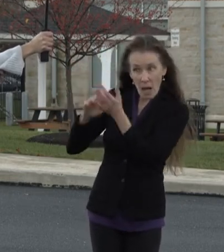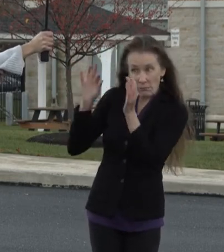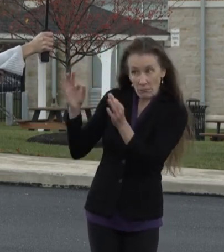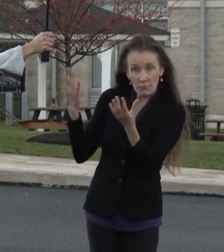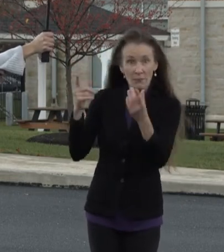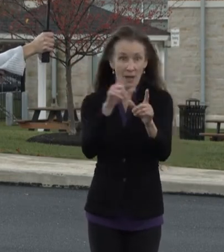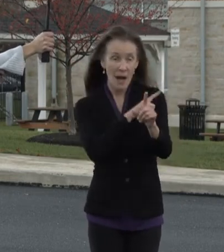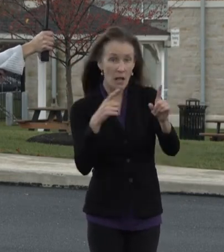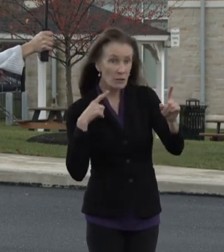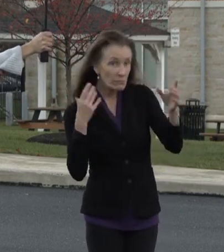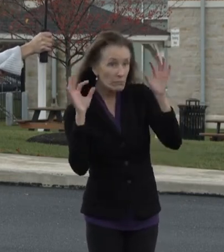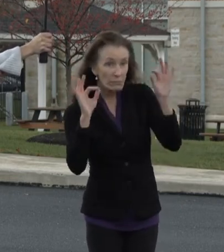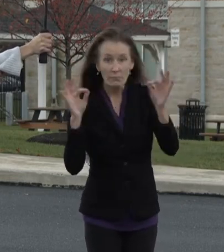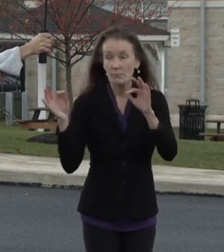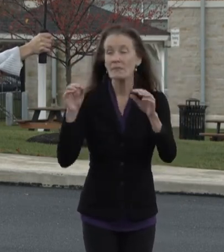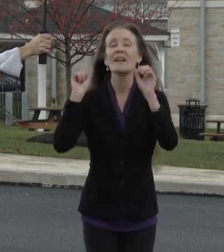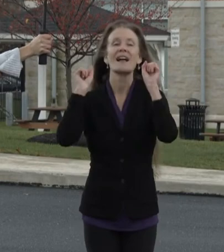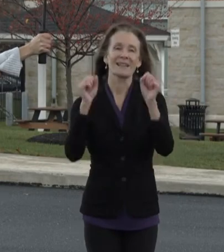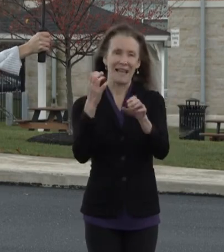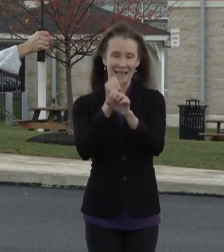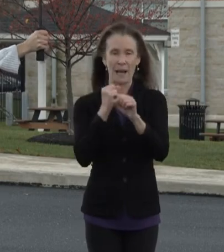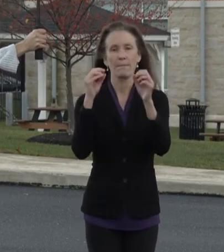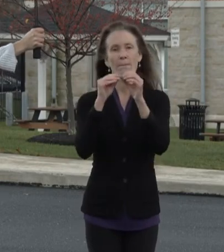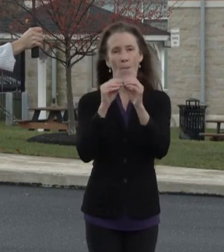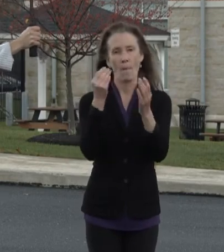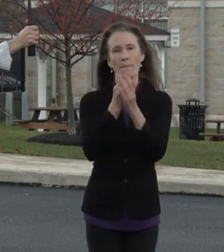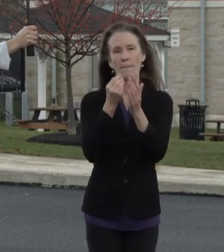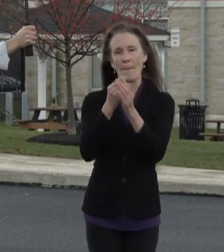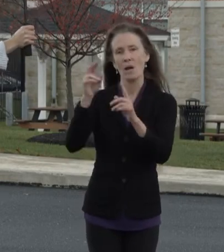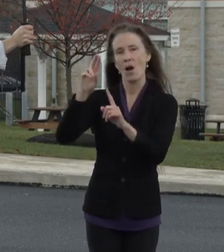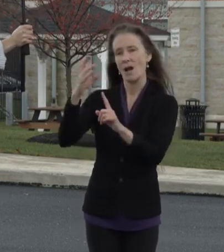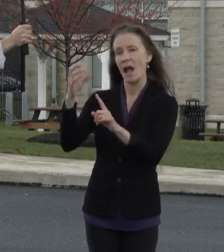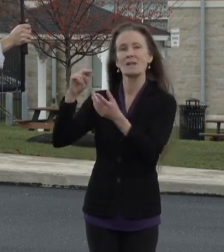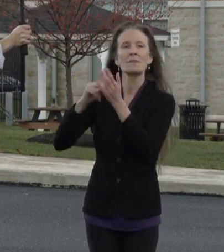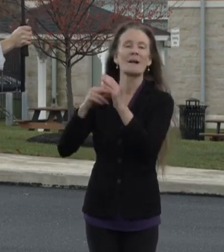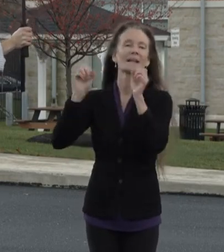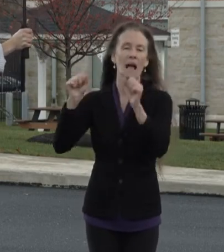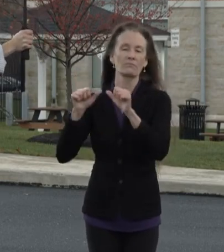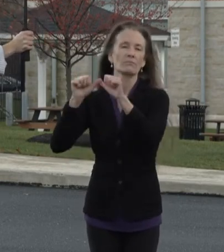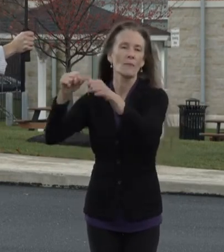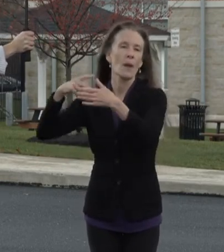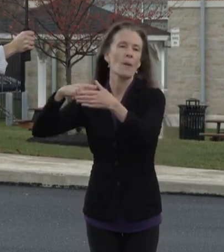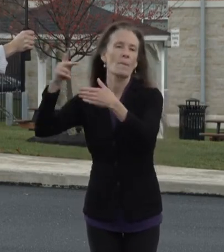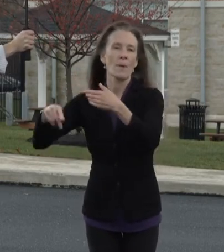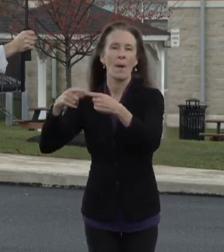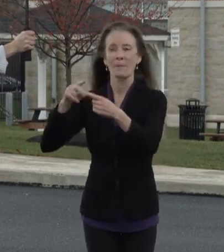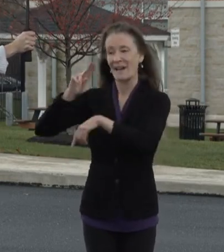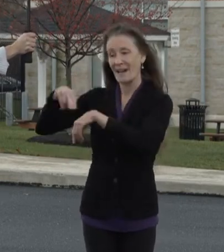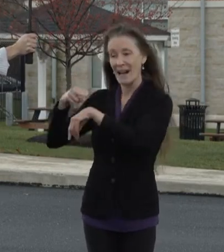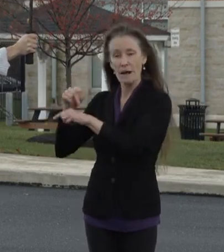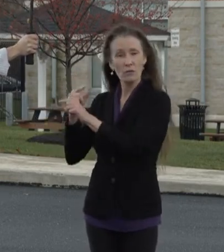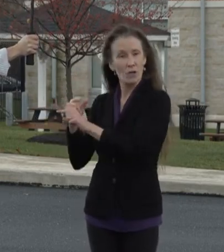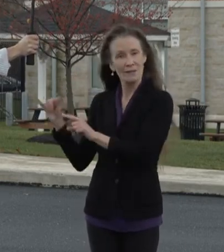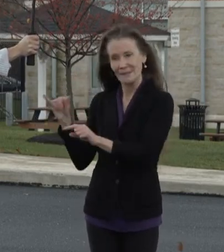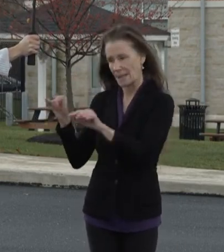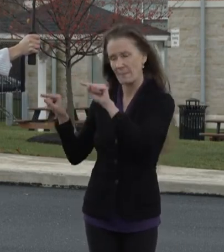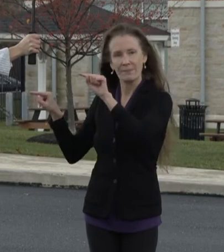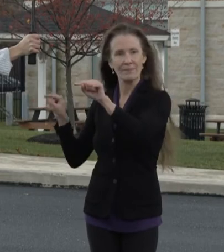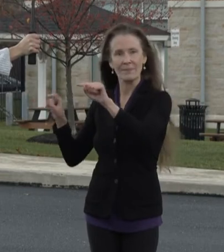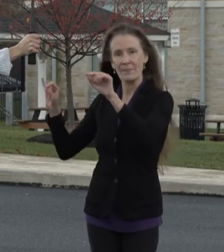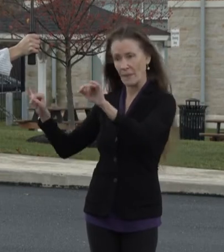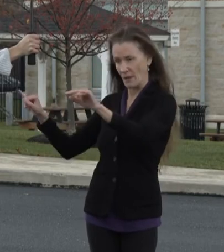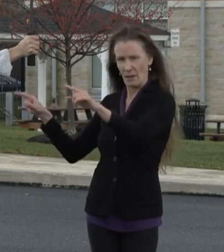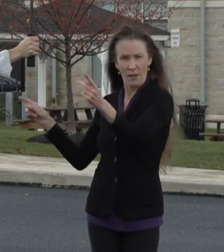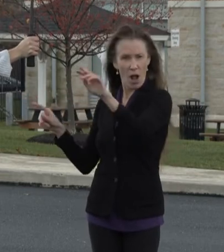can reauthorize the RIC program, because you put together the Guard and the RIC program, I mean, that is the framework of our response in